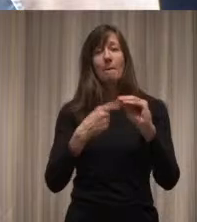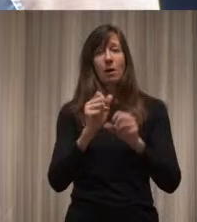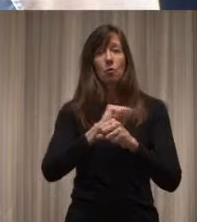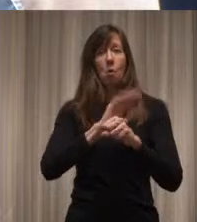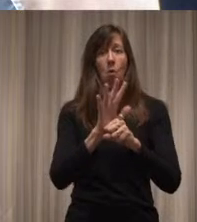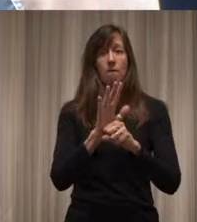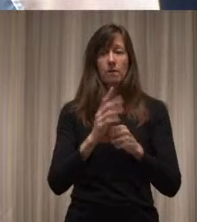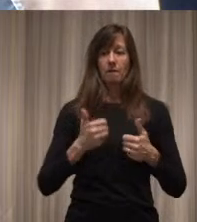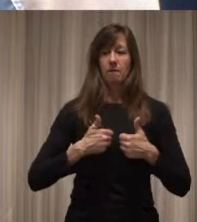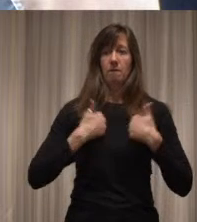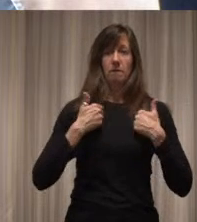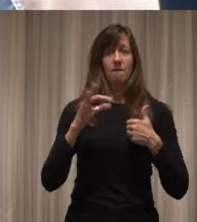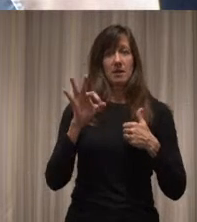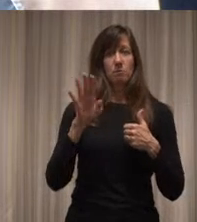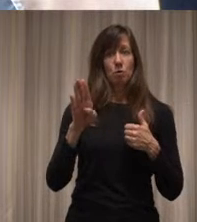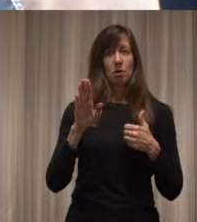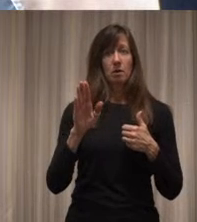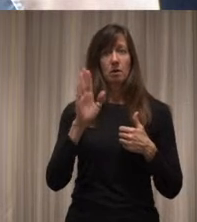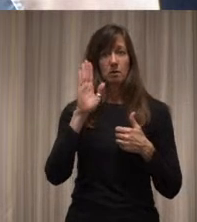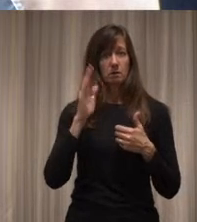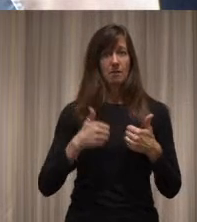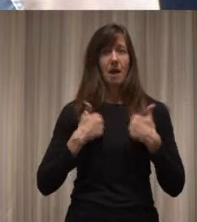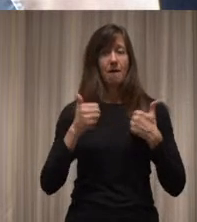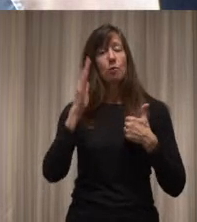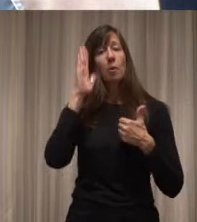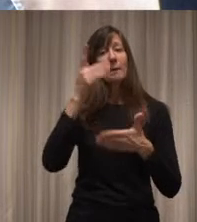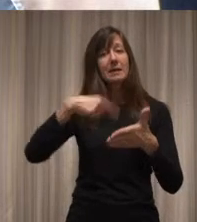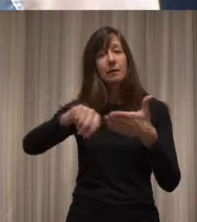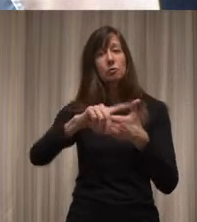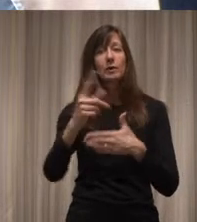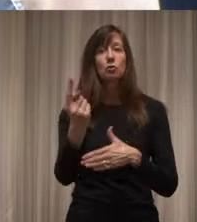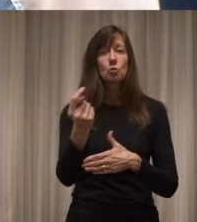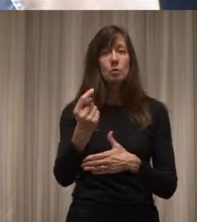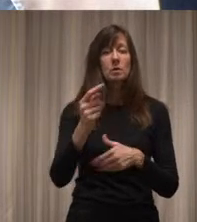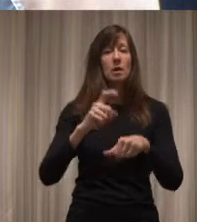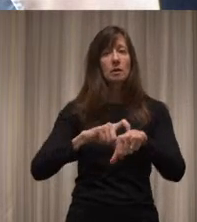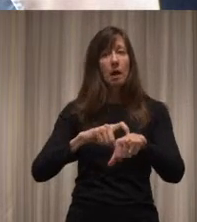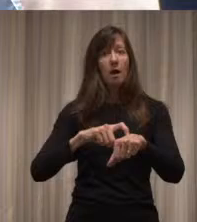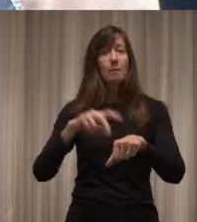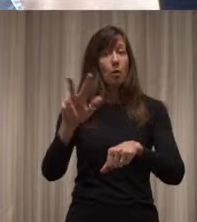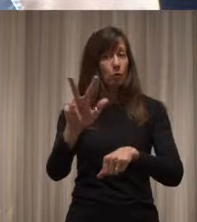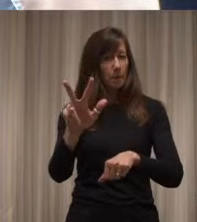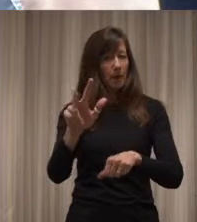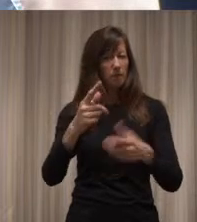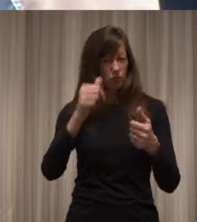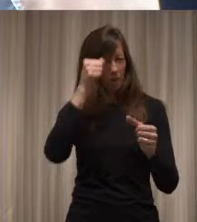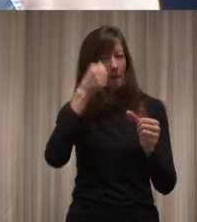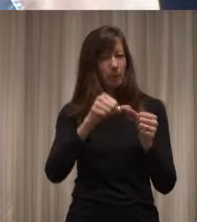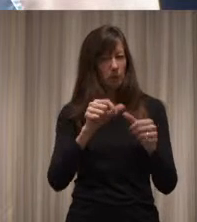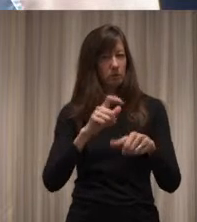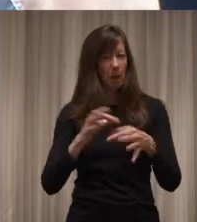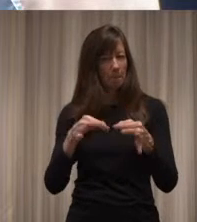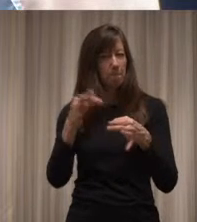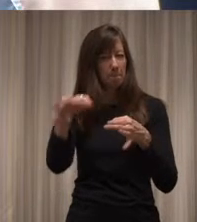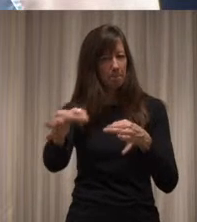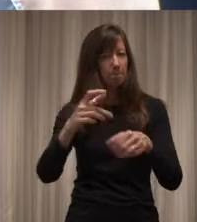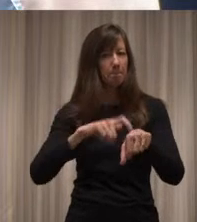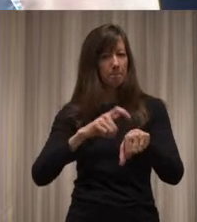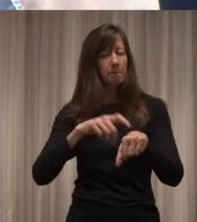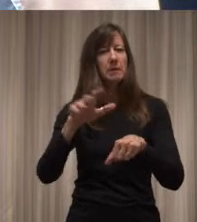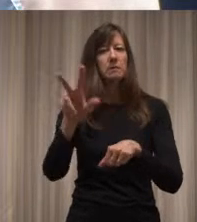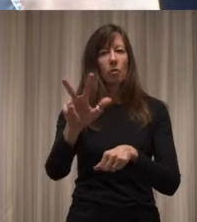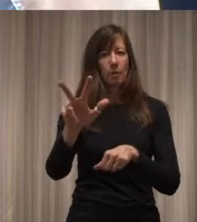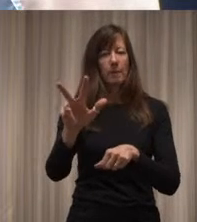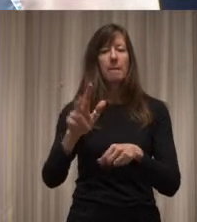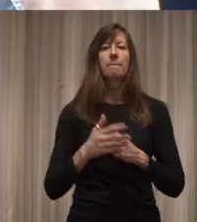And until then, please stay safe and healthy. Let's stay resilient as a community,